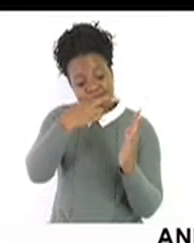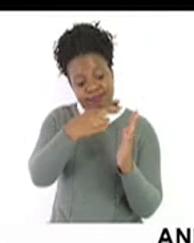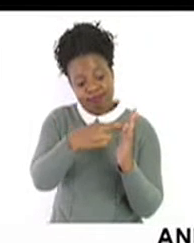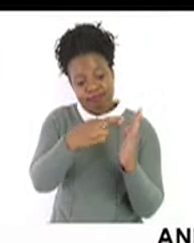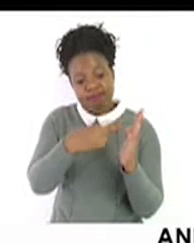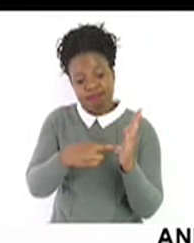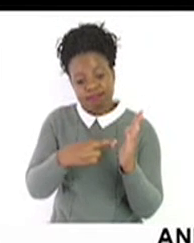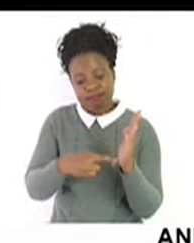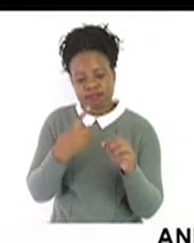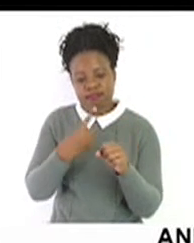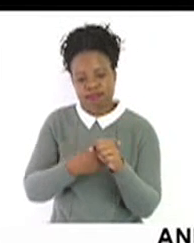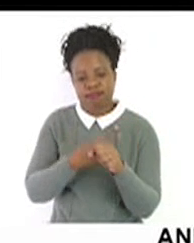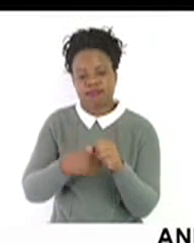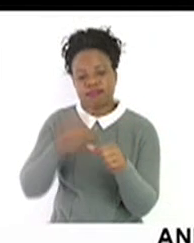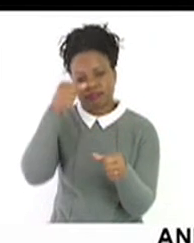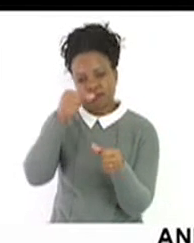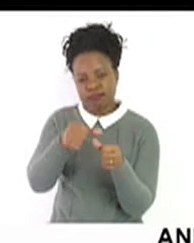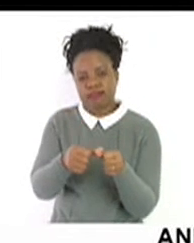followed.